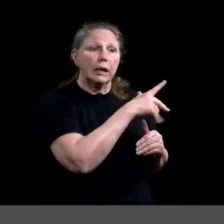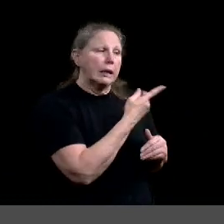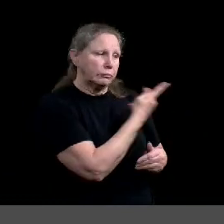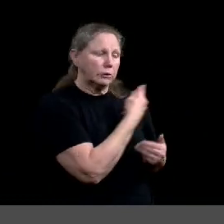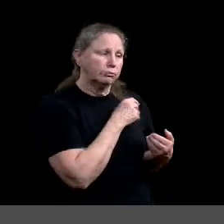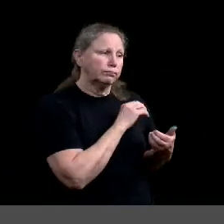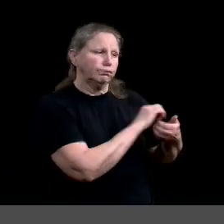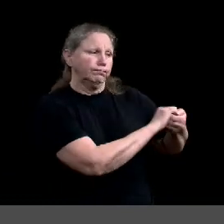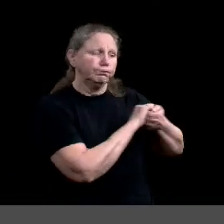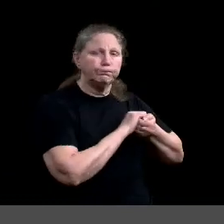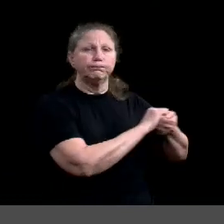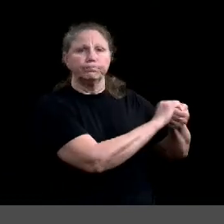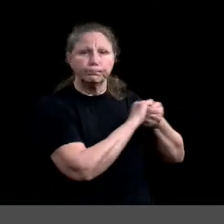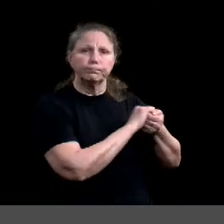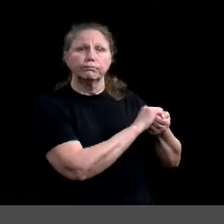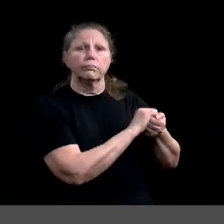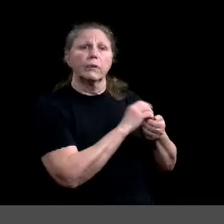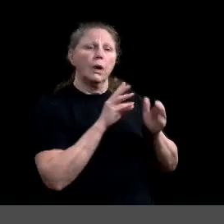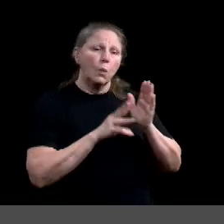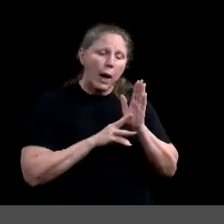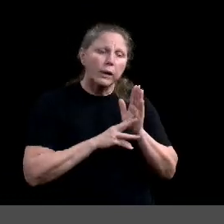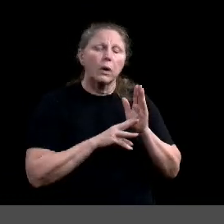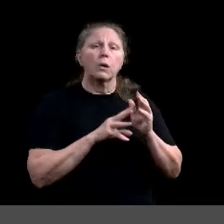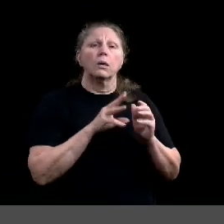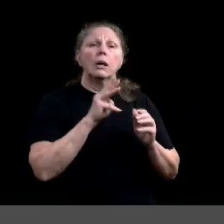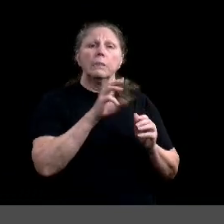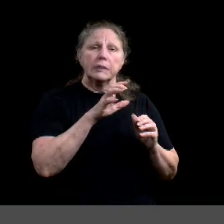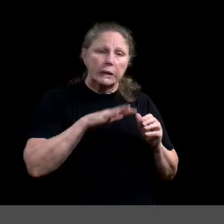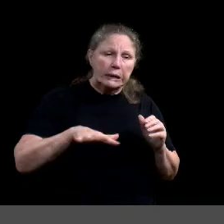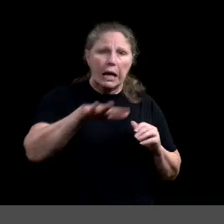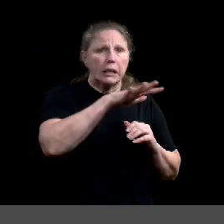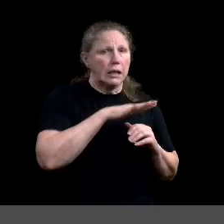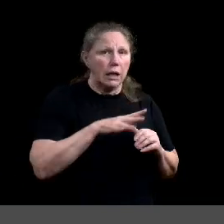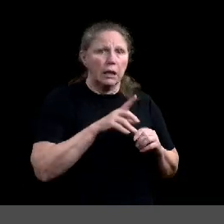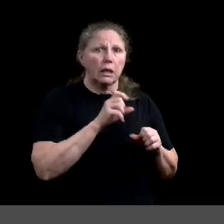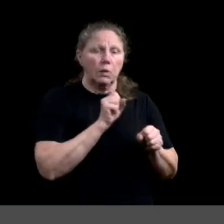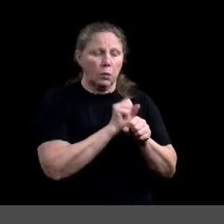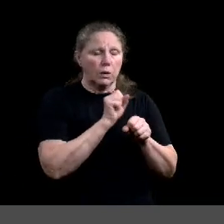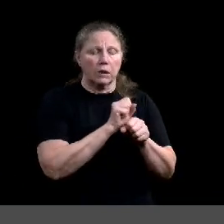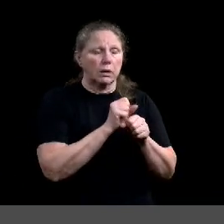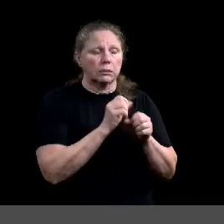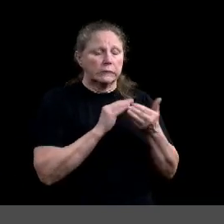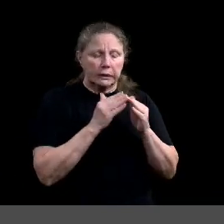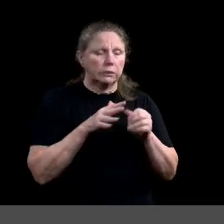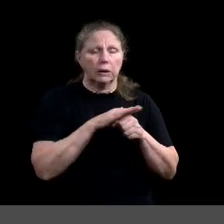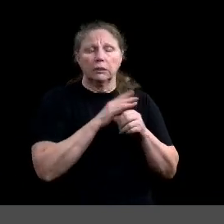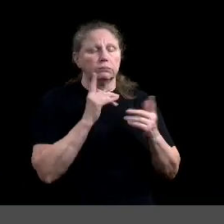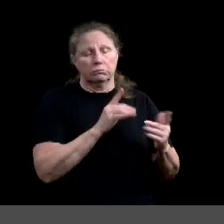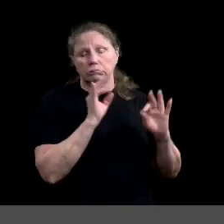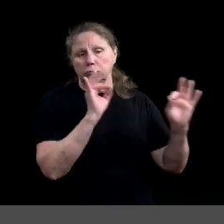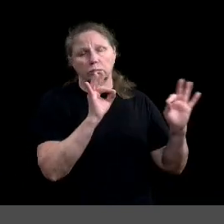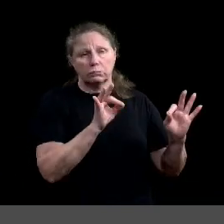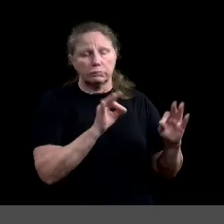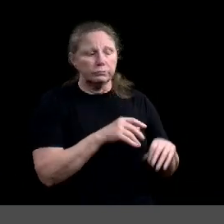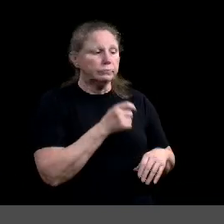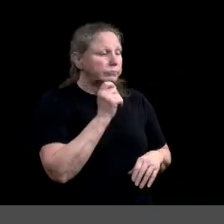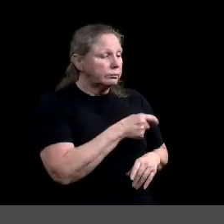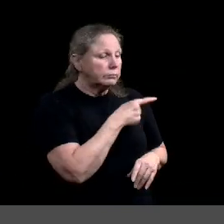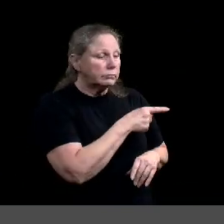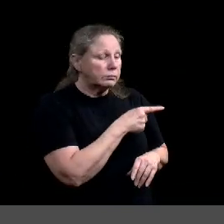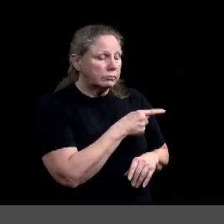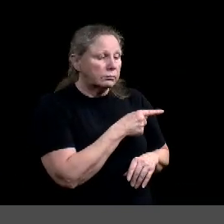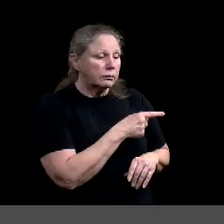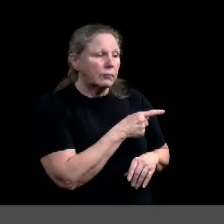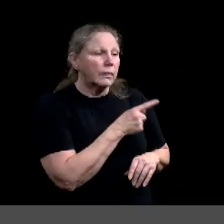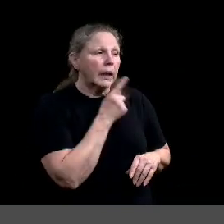Council and McLennan County and the county commissioners. Judge Felton is largely responsible for that, and we are